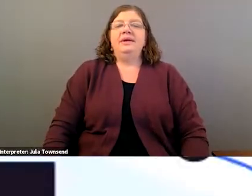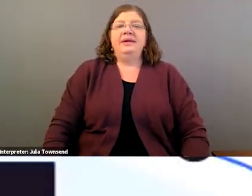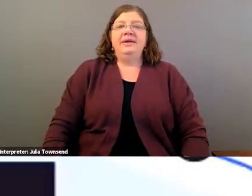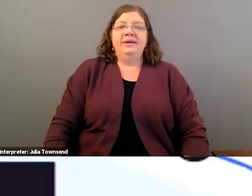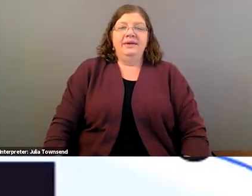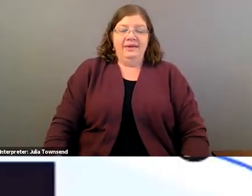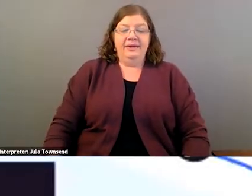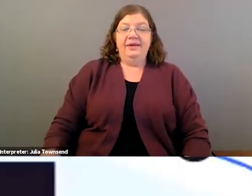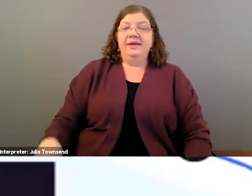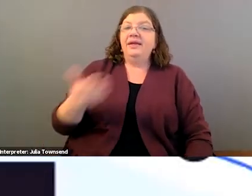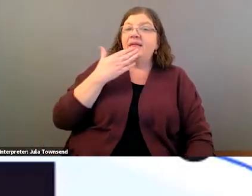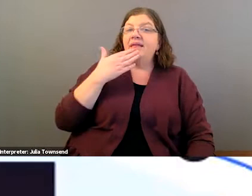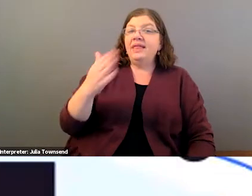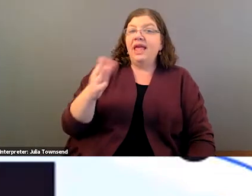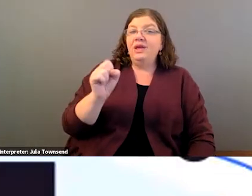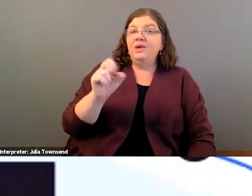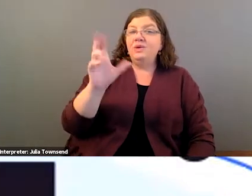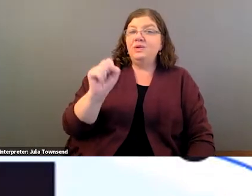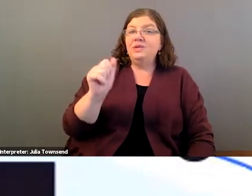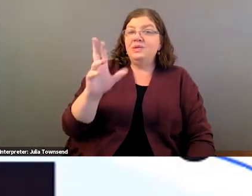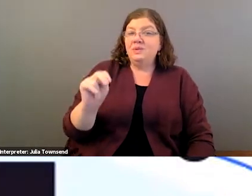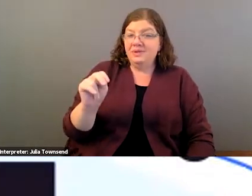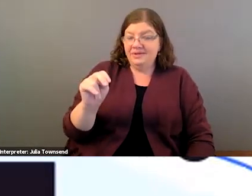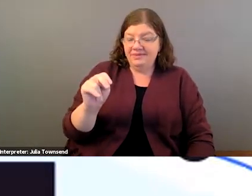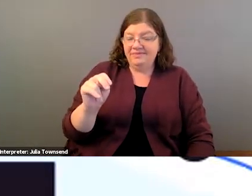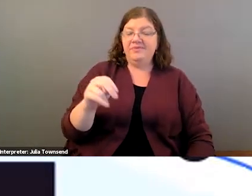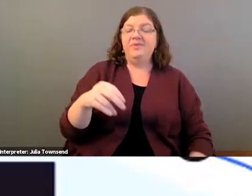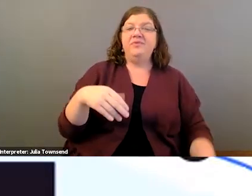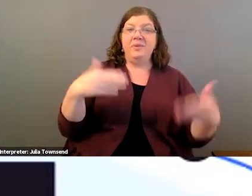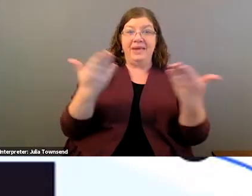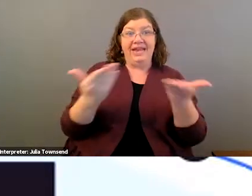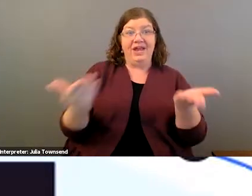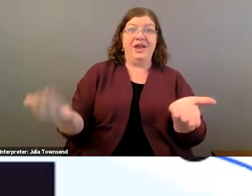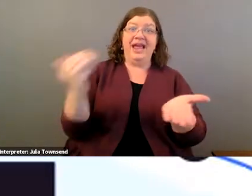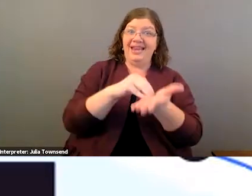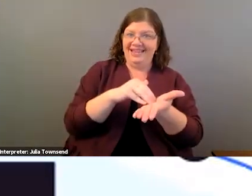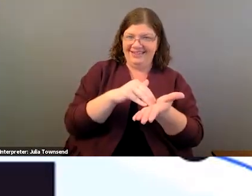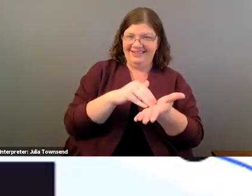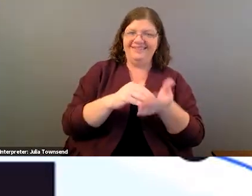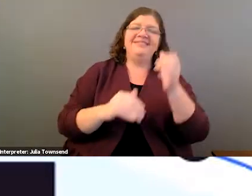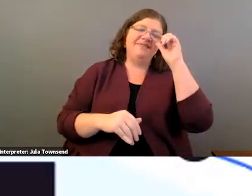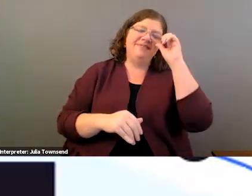Thank you, Susan, for being with us yet again.